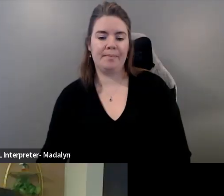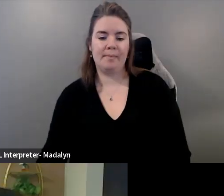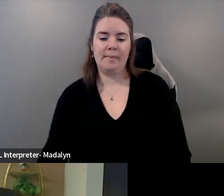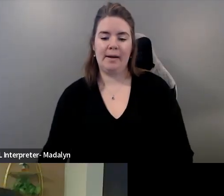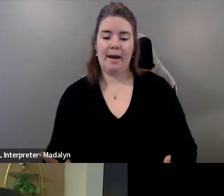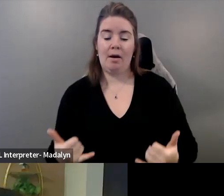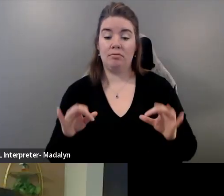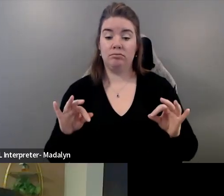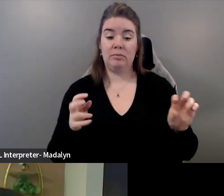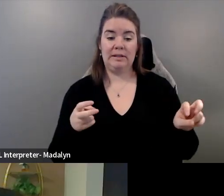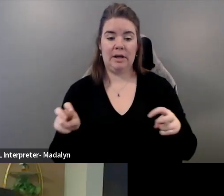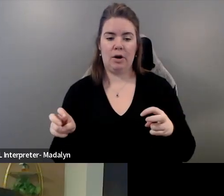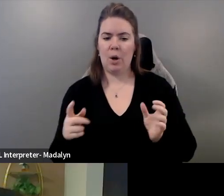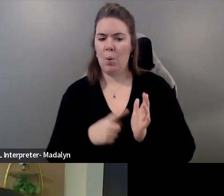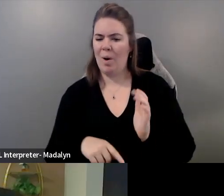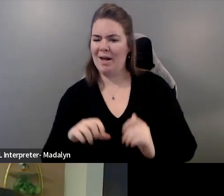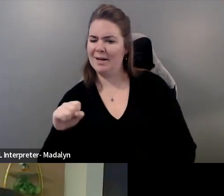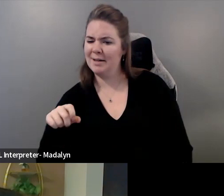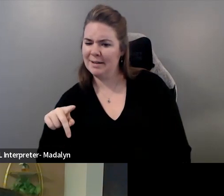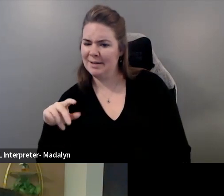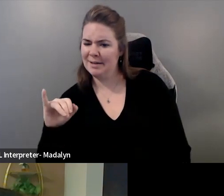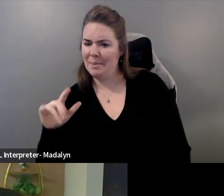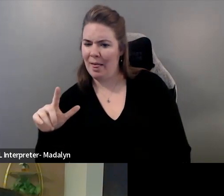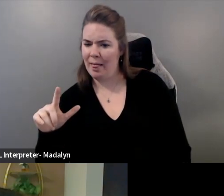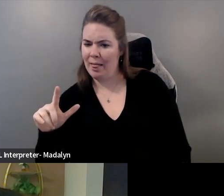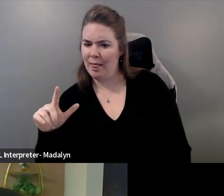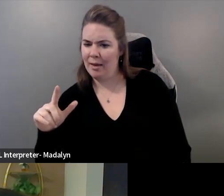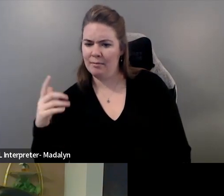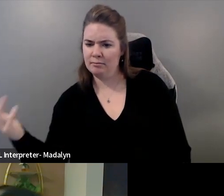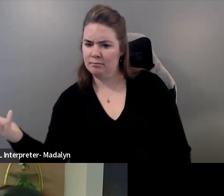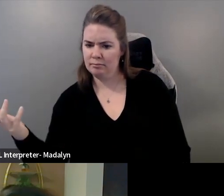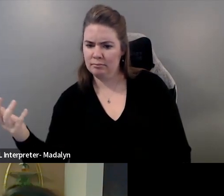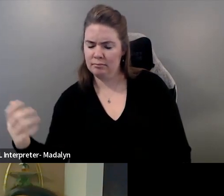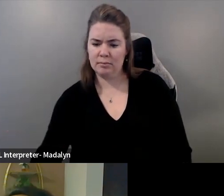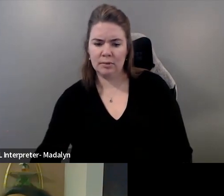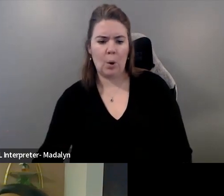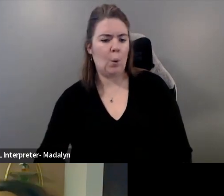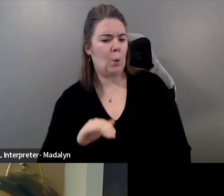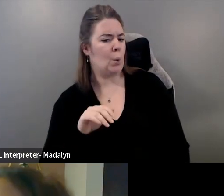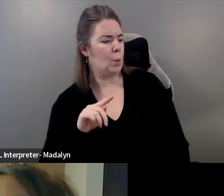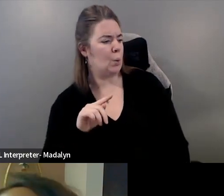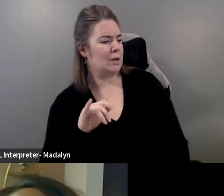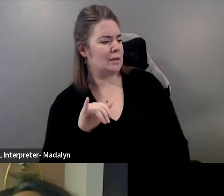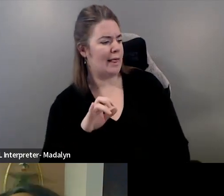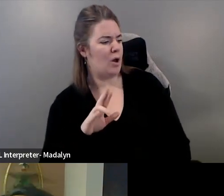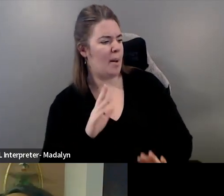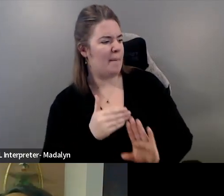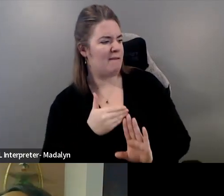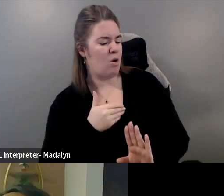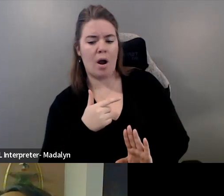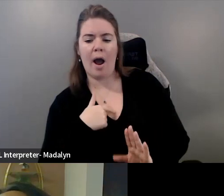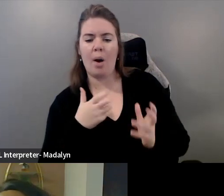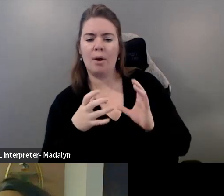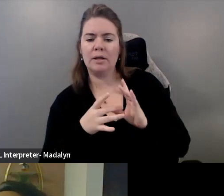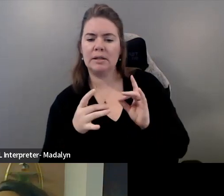What is this spill thing anyways? All right. So Tyler, before you get to that, can I say, when you